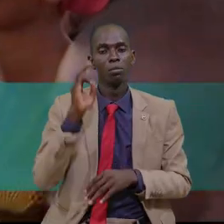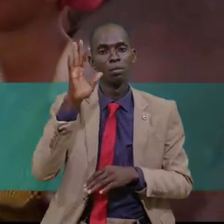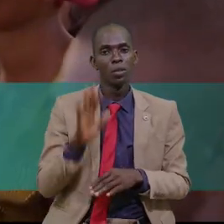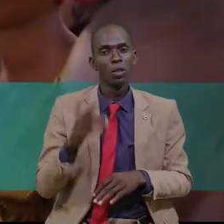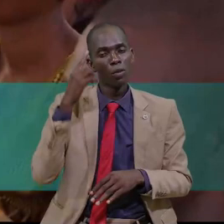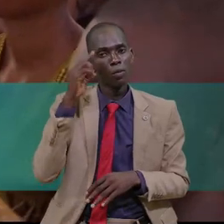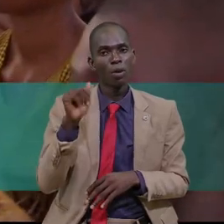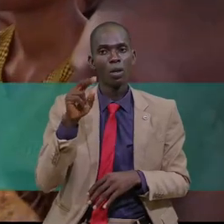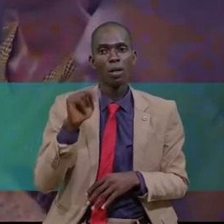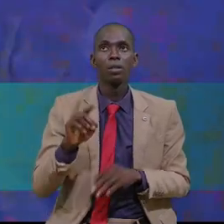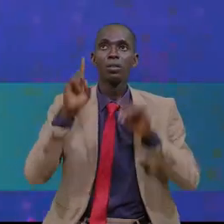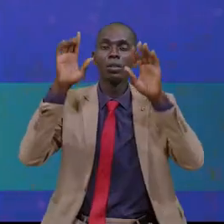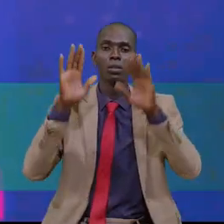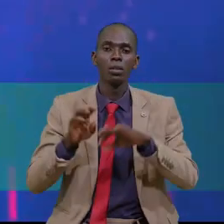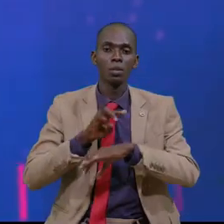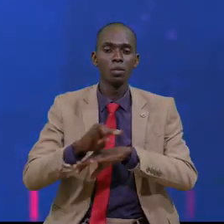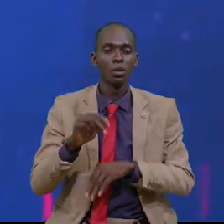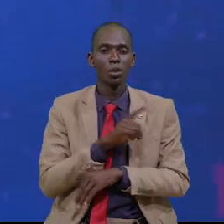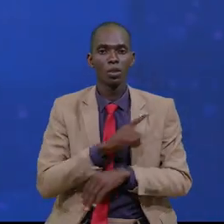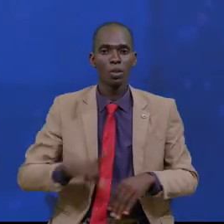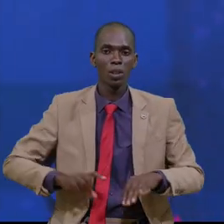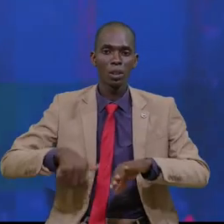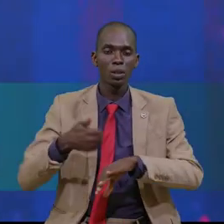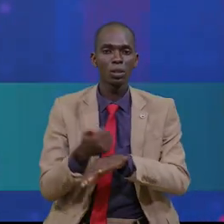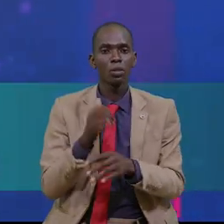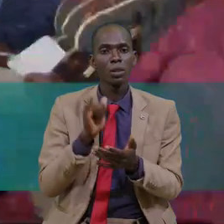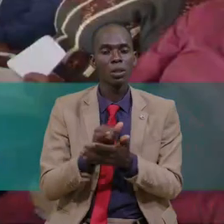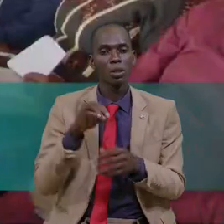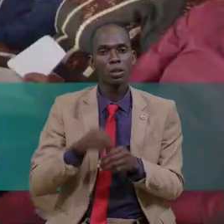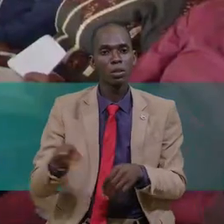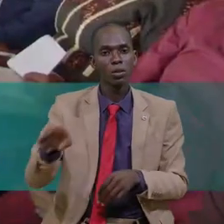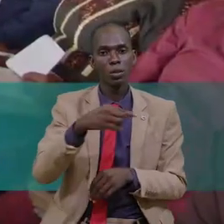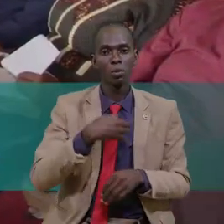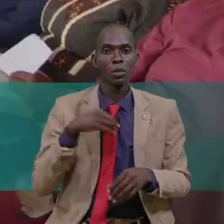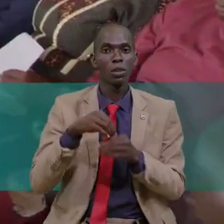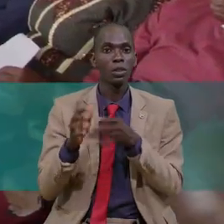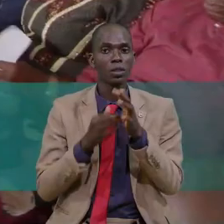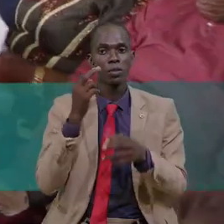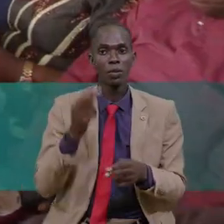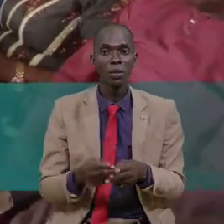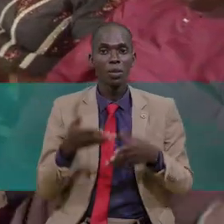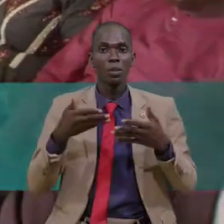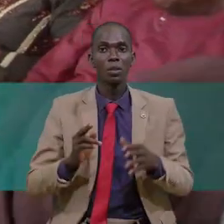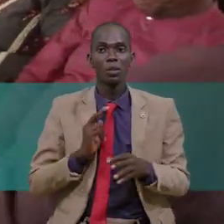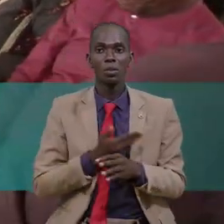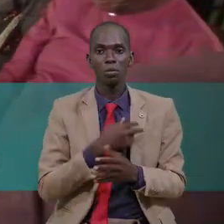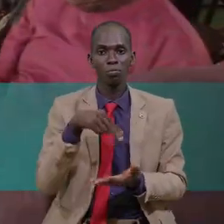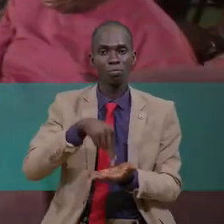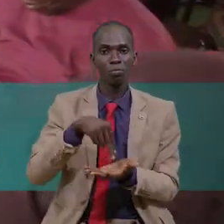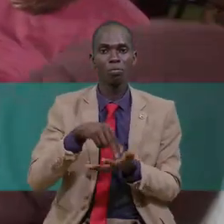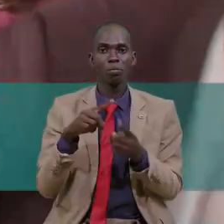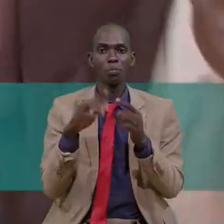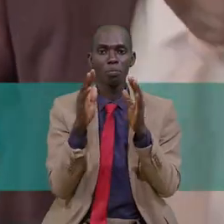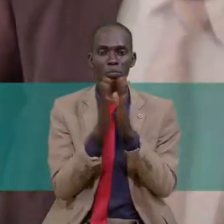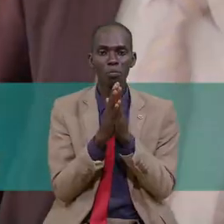The Lord confirm that in every one of us in Jesus' name. Let's rise up and pray and talk to the